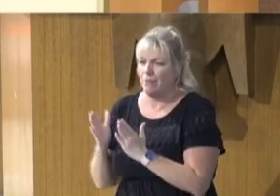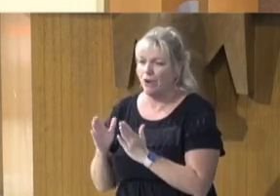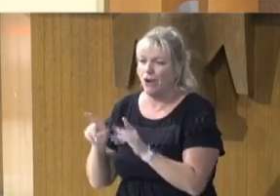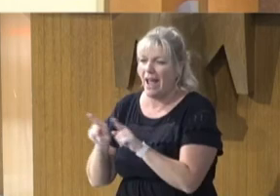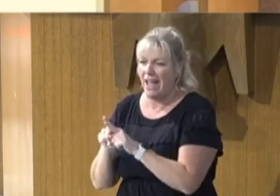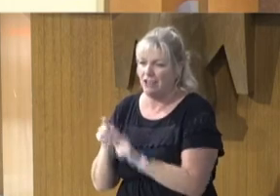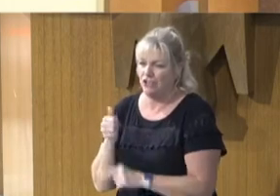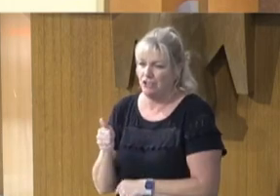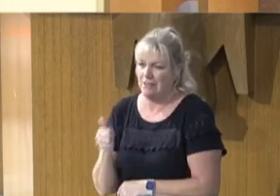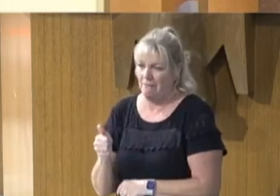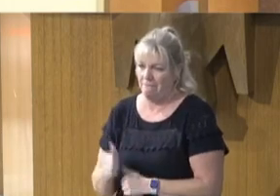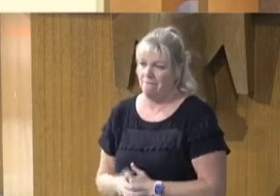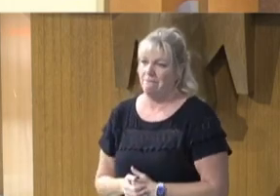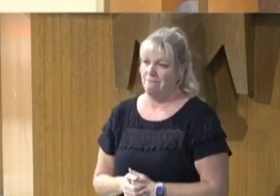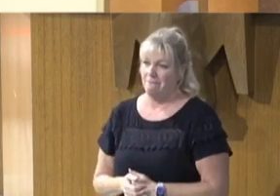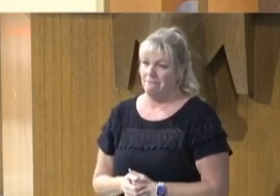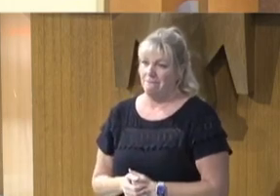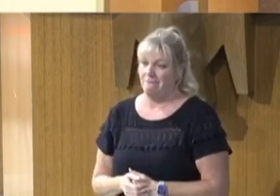yourself.